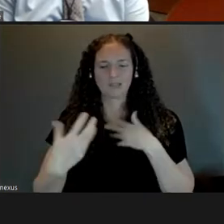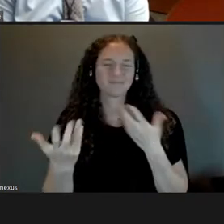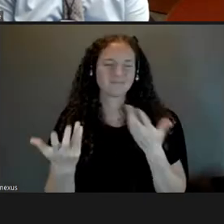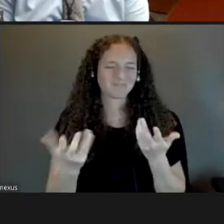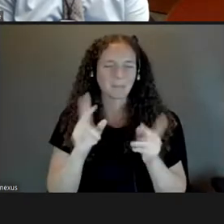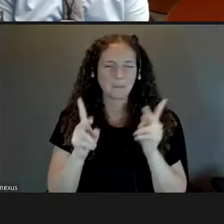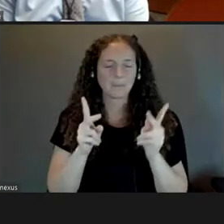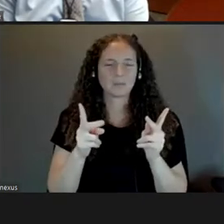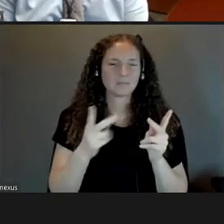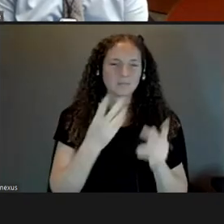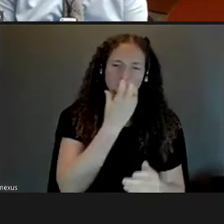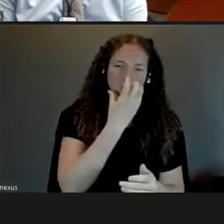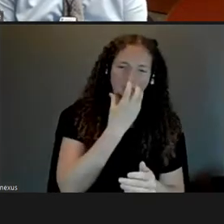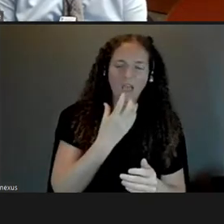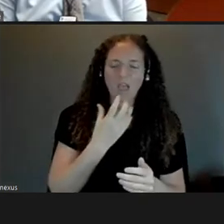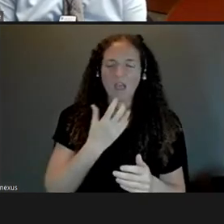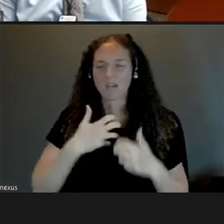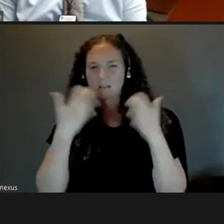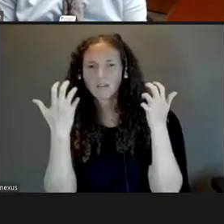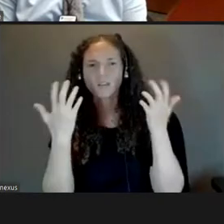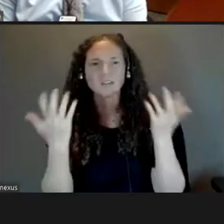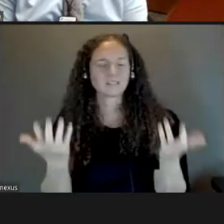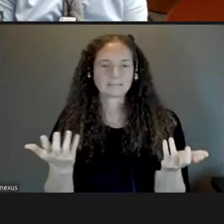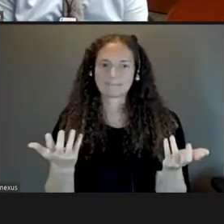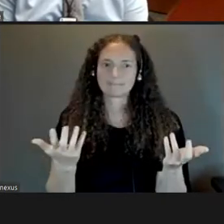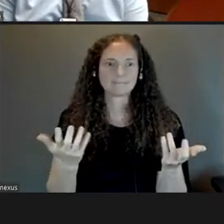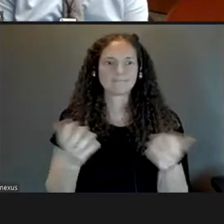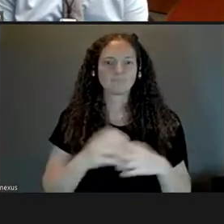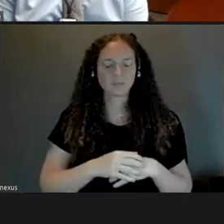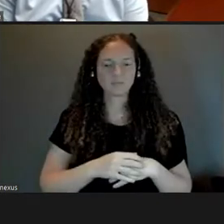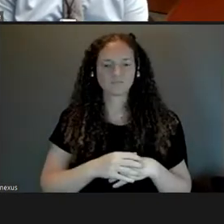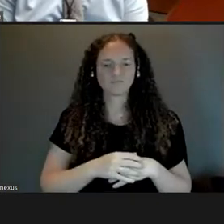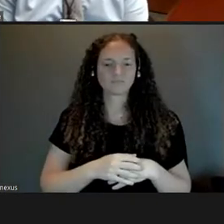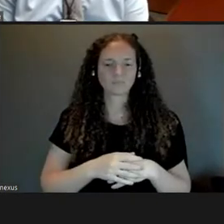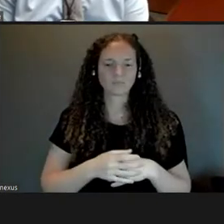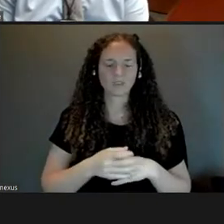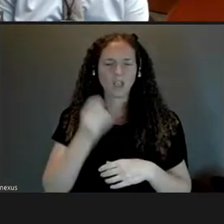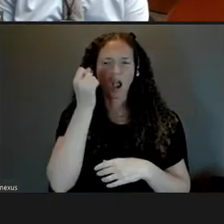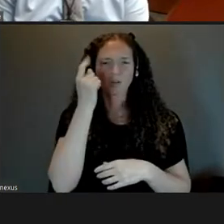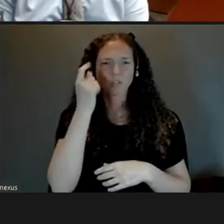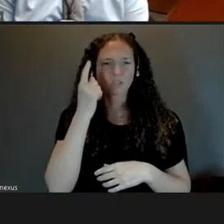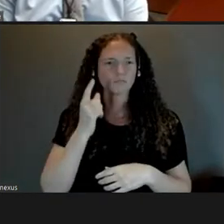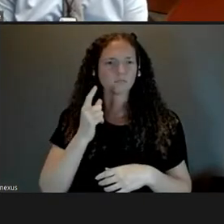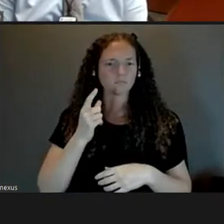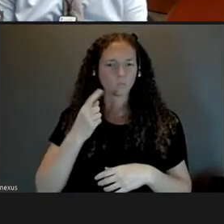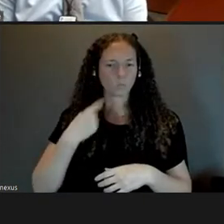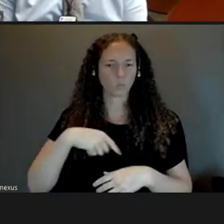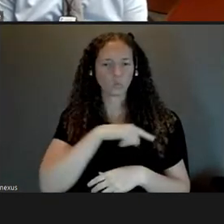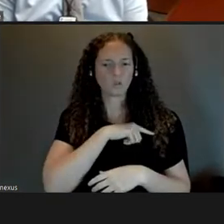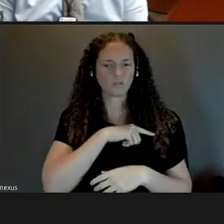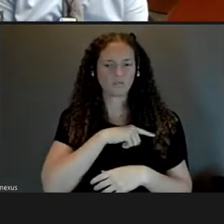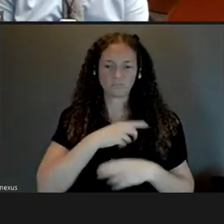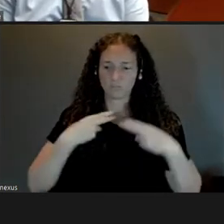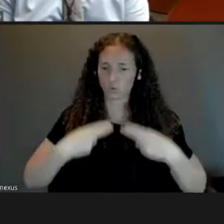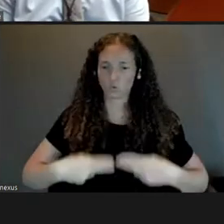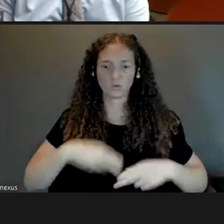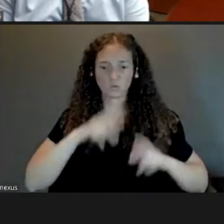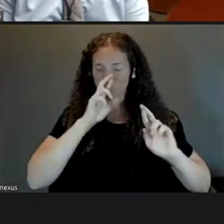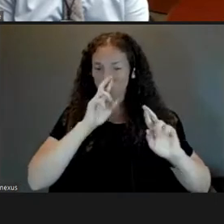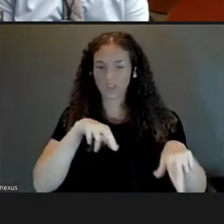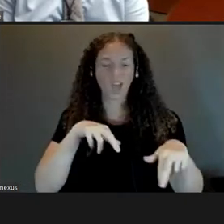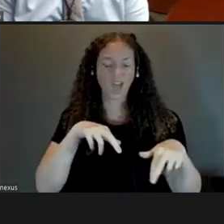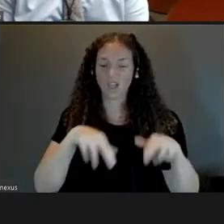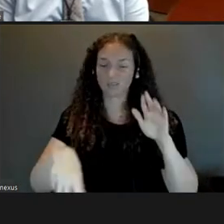and be upset and be unhappy. And, you know, it's a human reaction to react negatively to that type of thing. If I were in, you know, your folks' position,